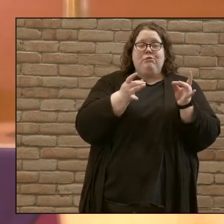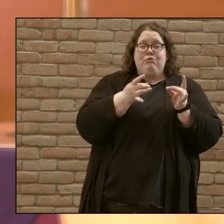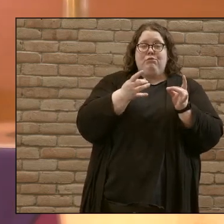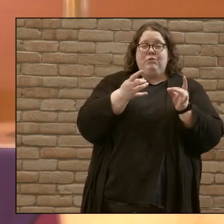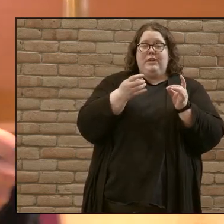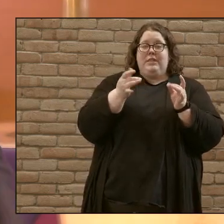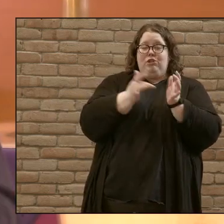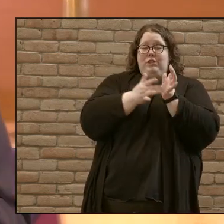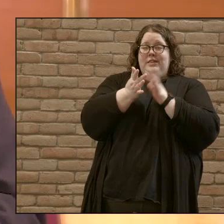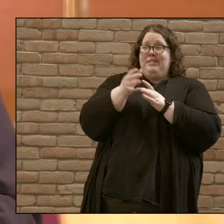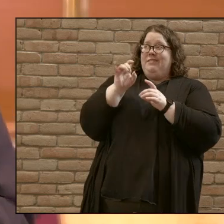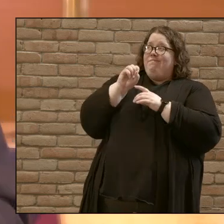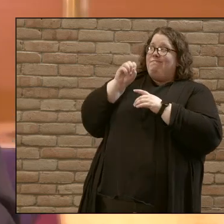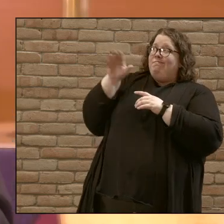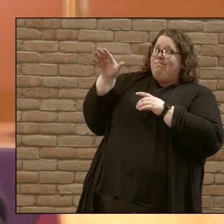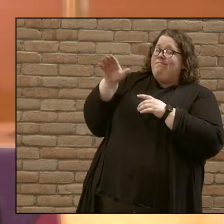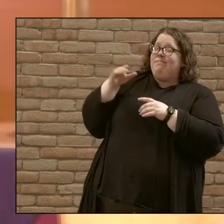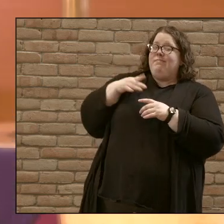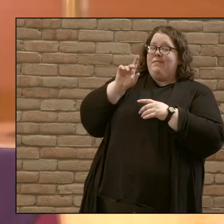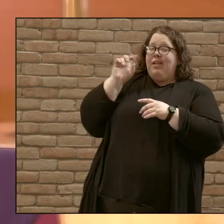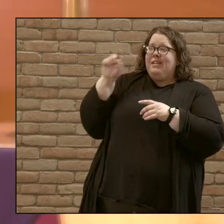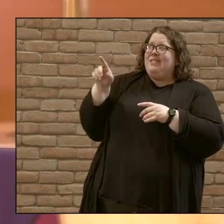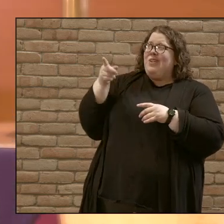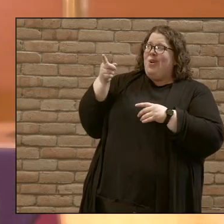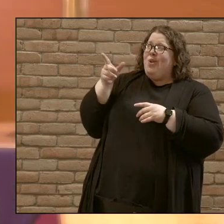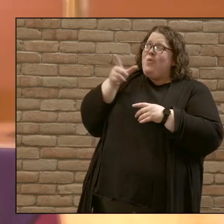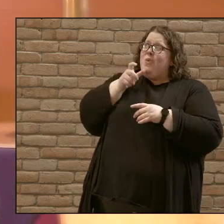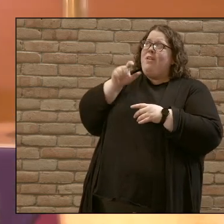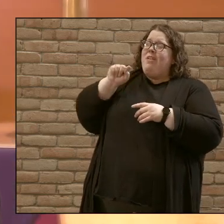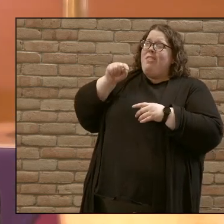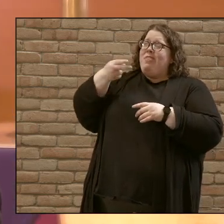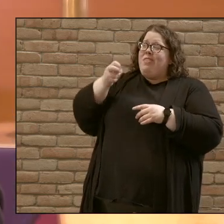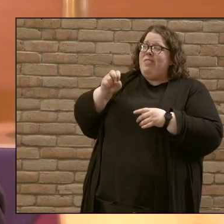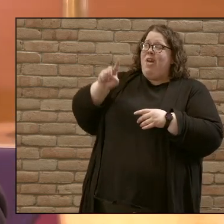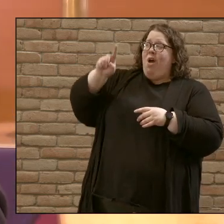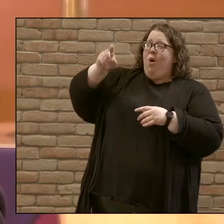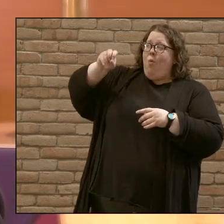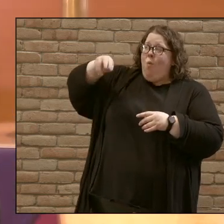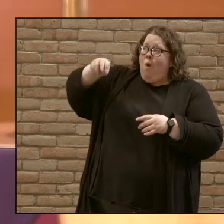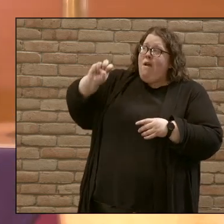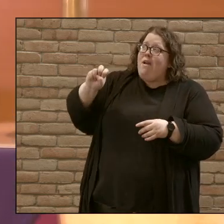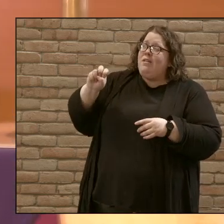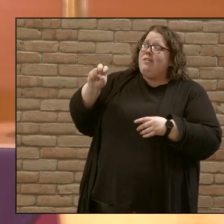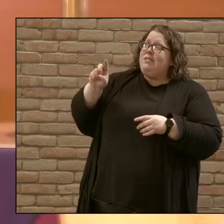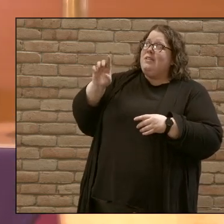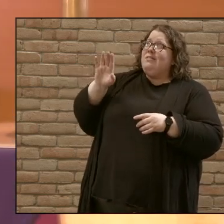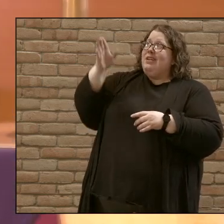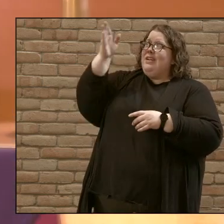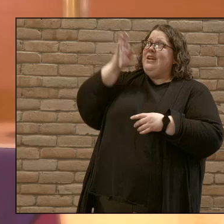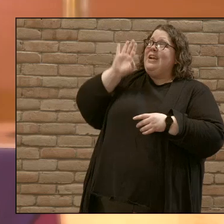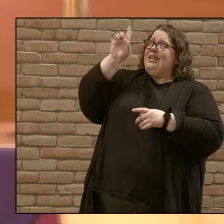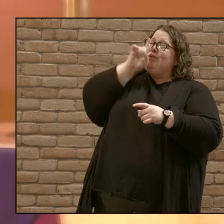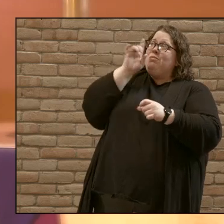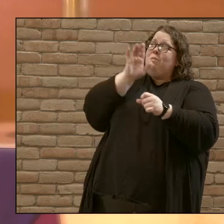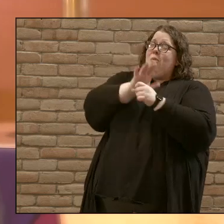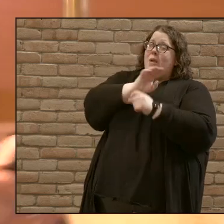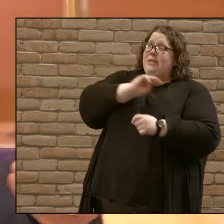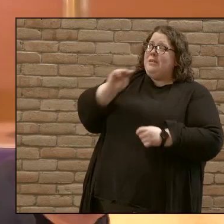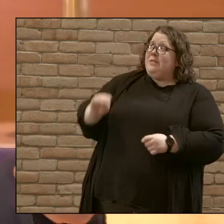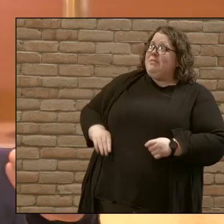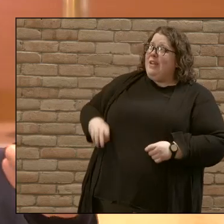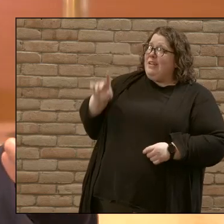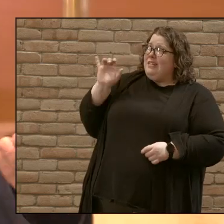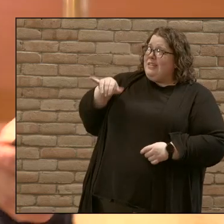him, are you the one? Are you the promised Messiah? And then he says these